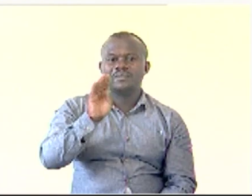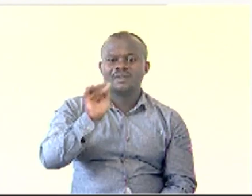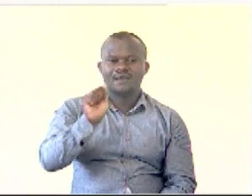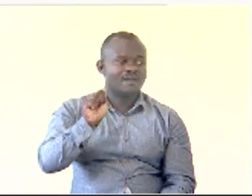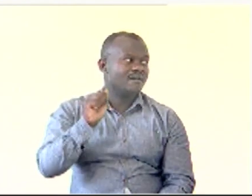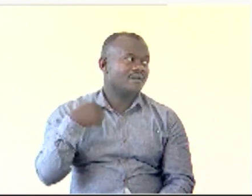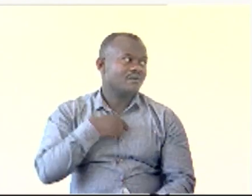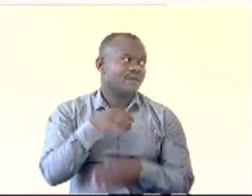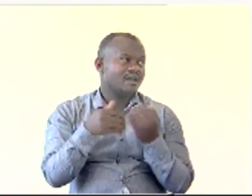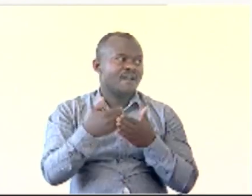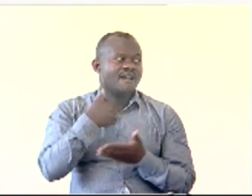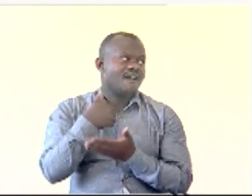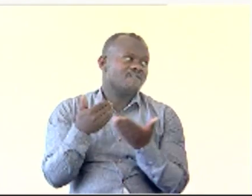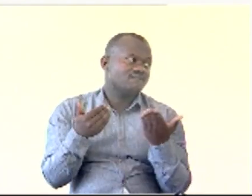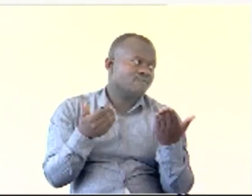fibia, we have